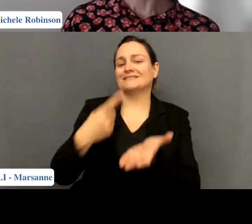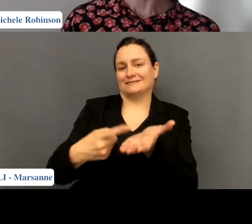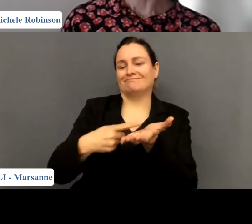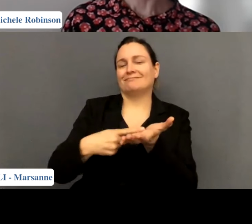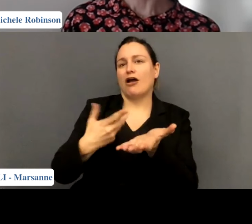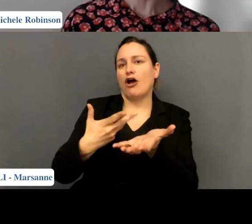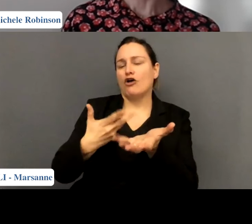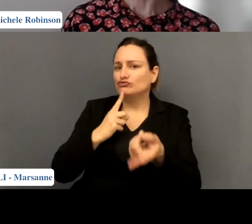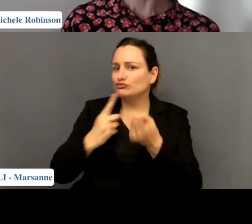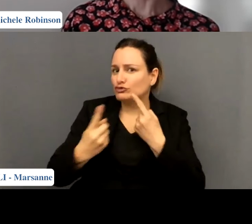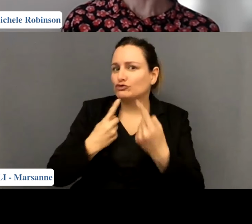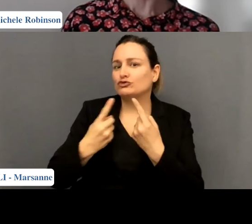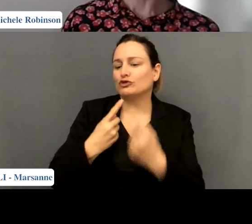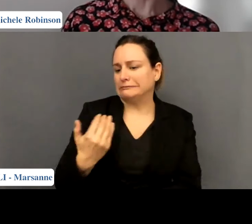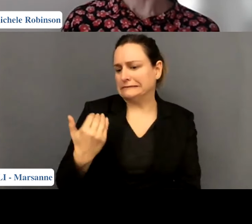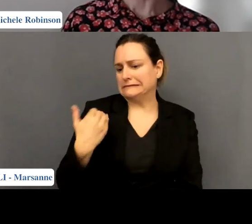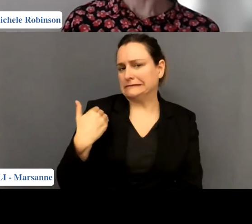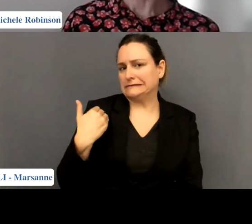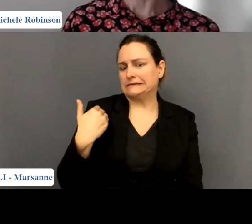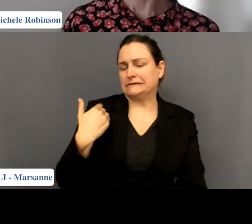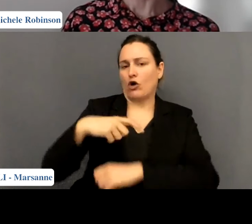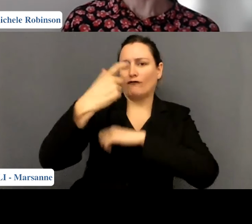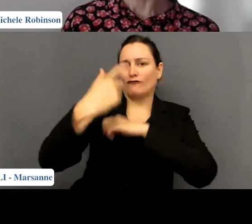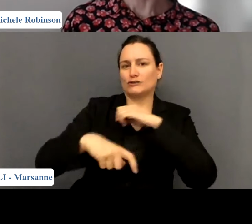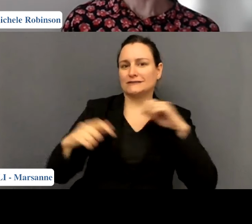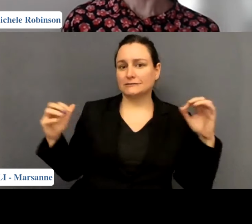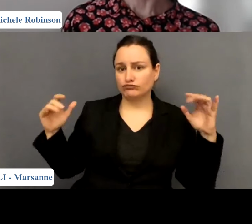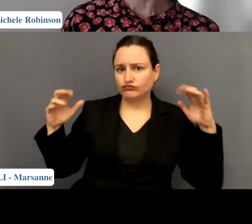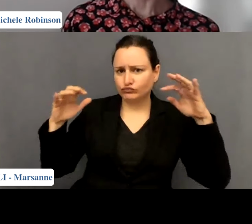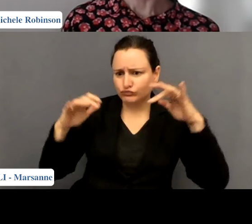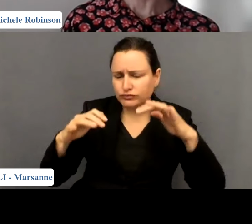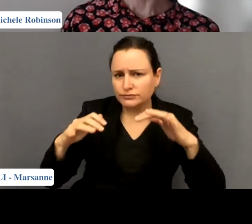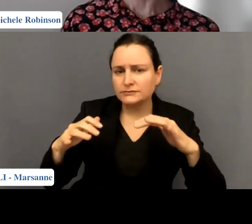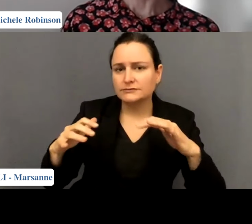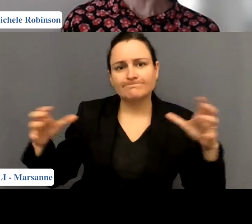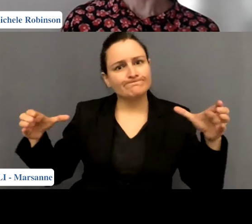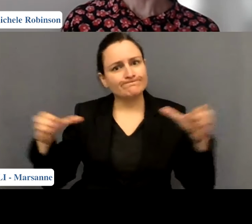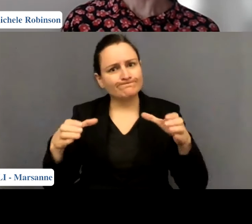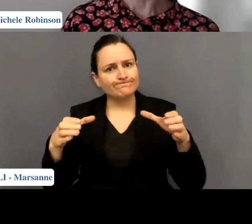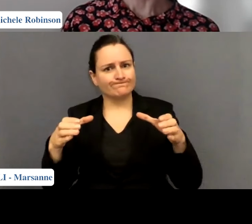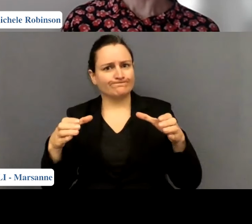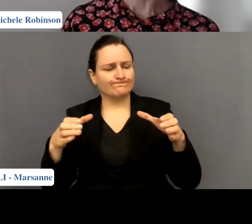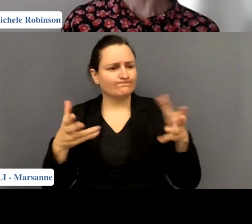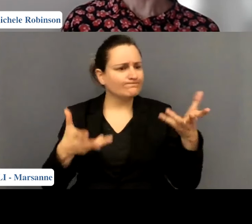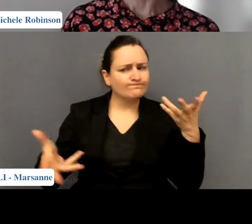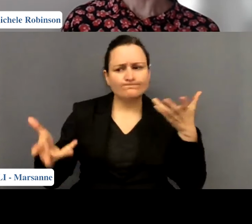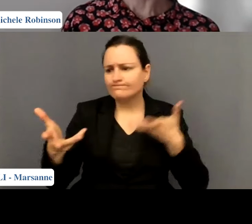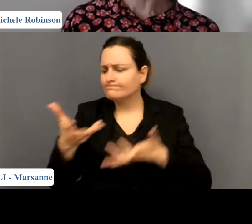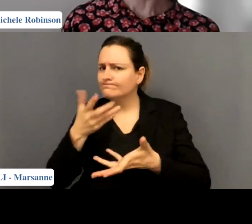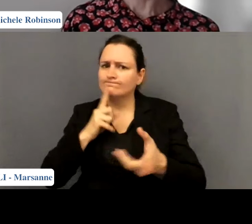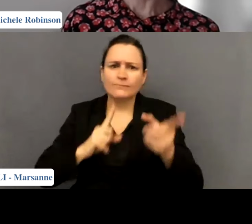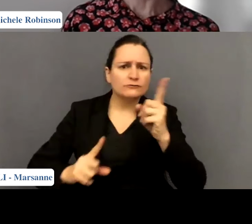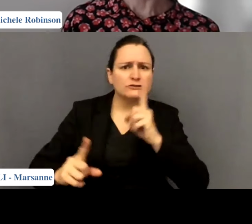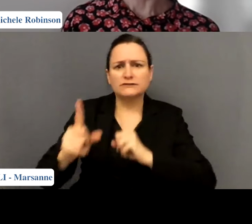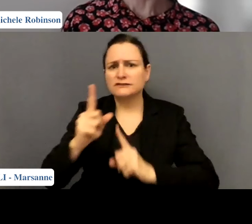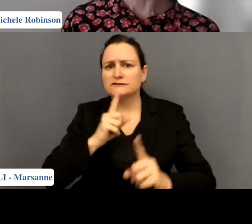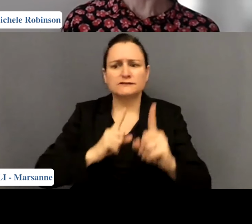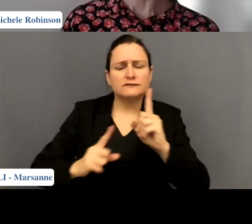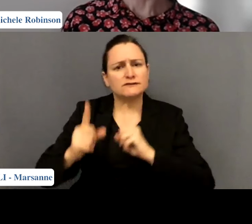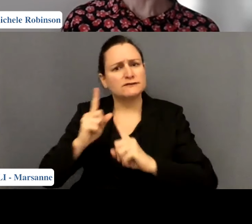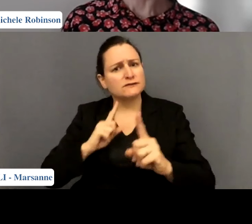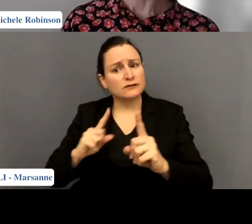conference that was specifically for folks working on ending violence against women and gender-based